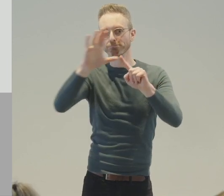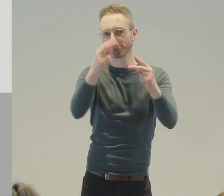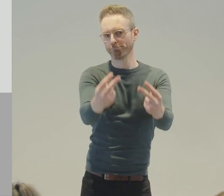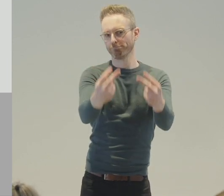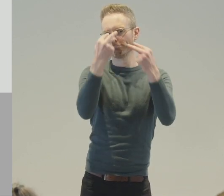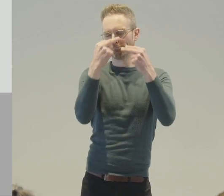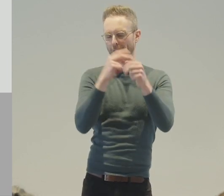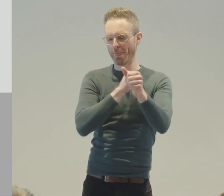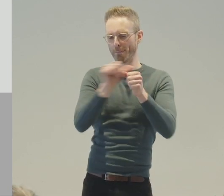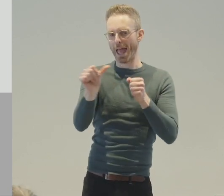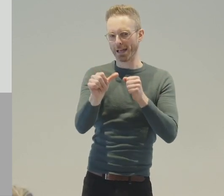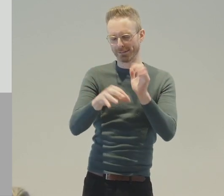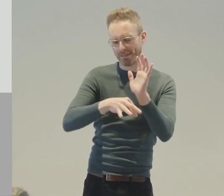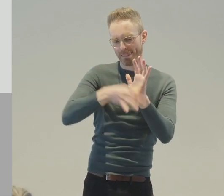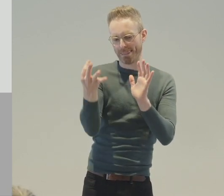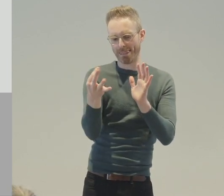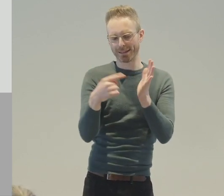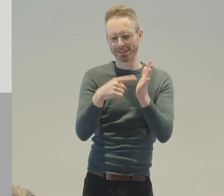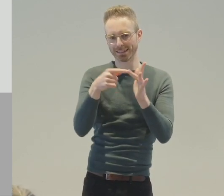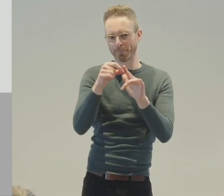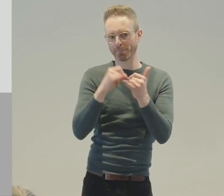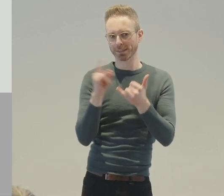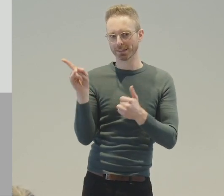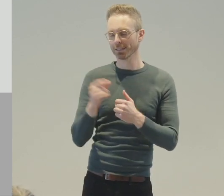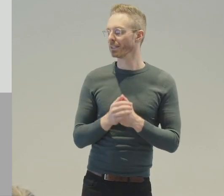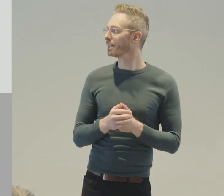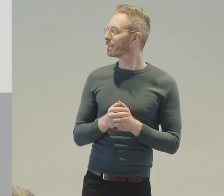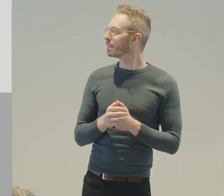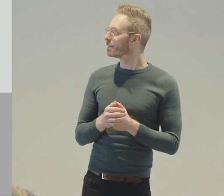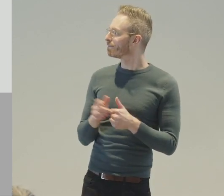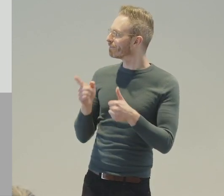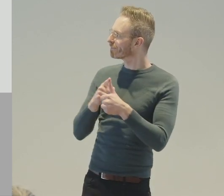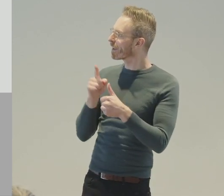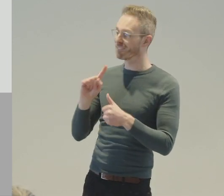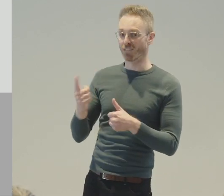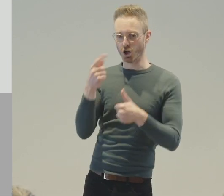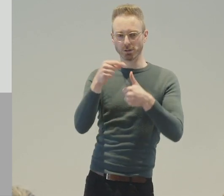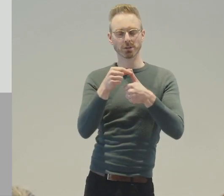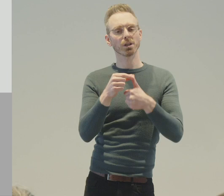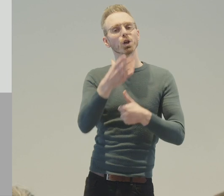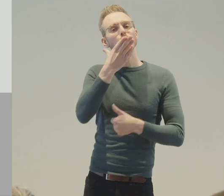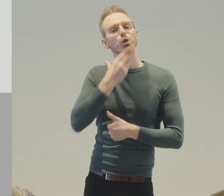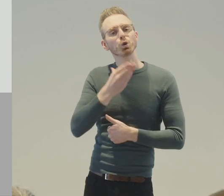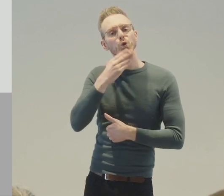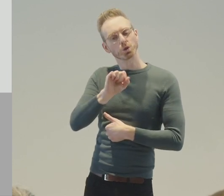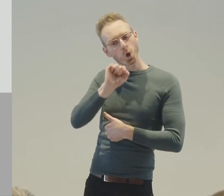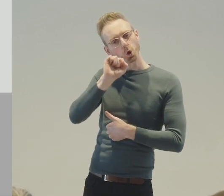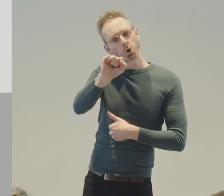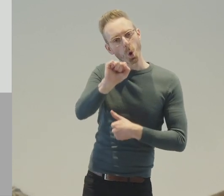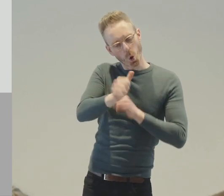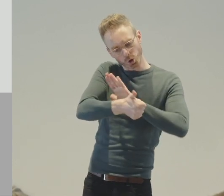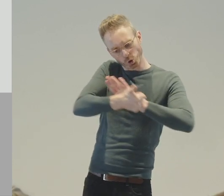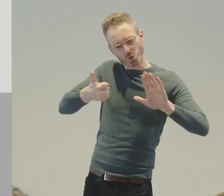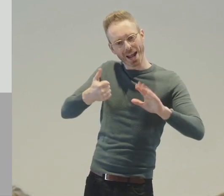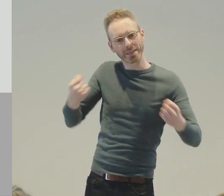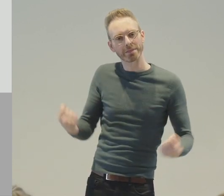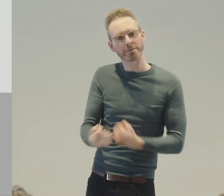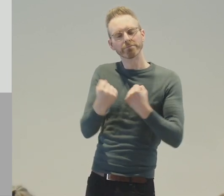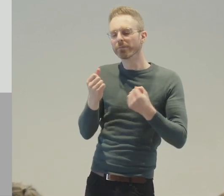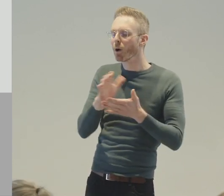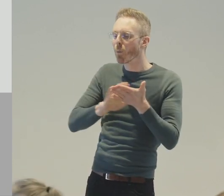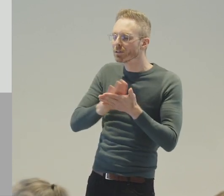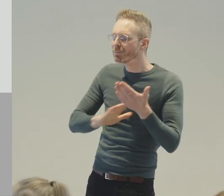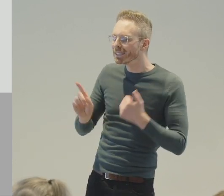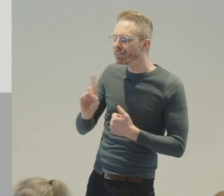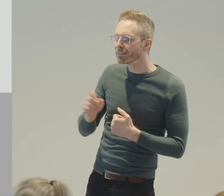So the first one, Paul, we put together is play to your strengths. What does that mean? It means sing your own tune. You